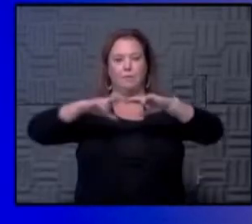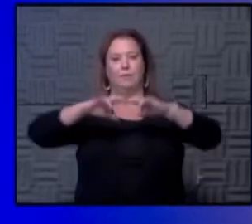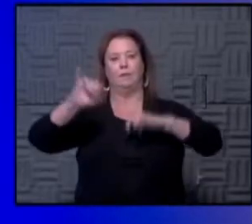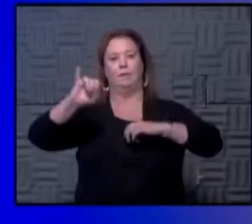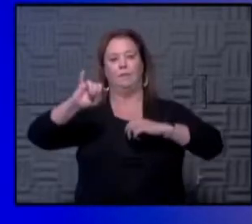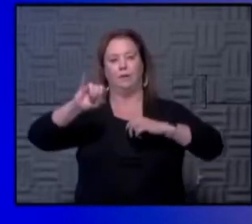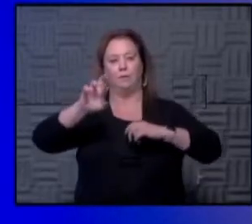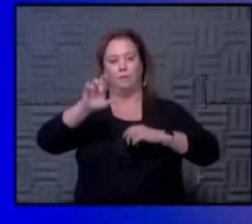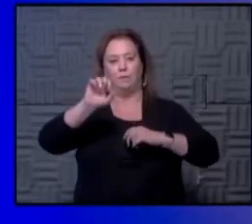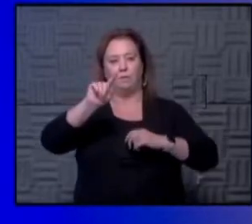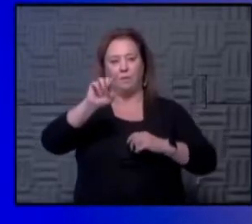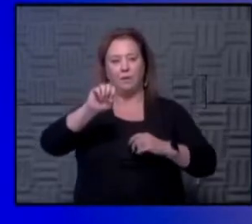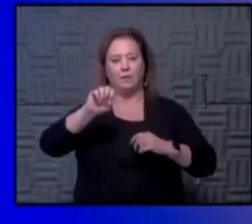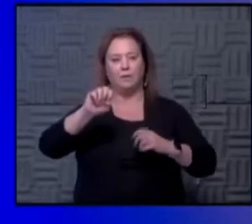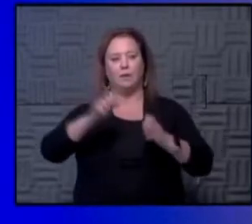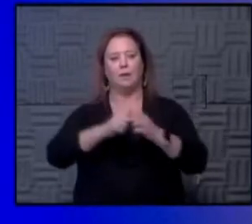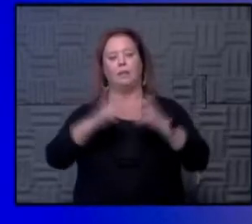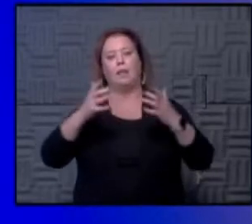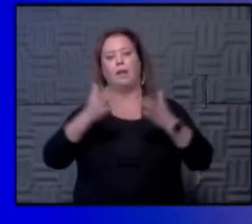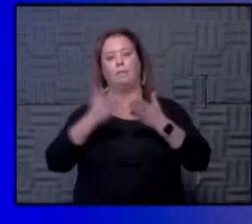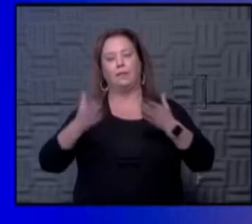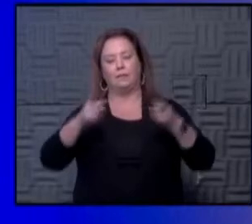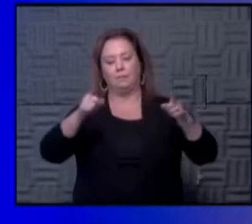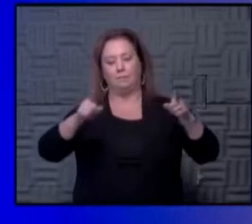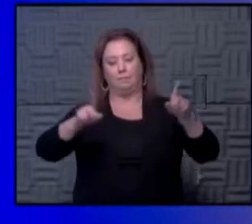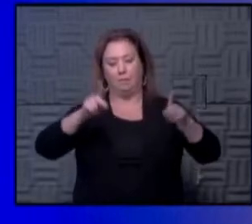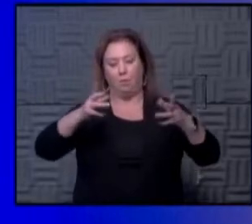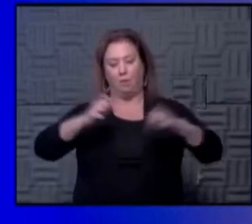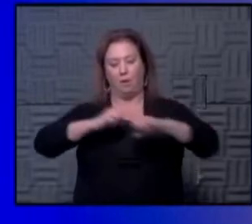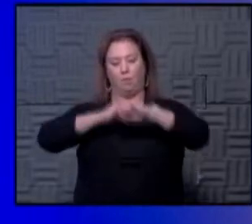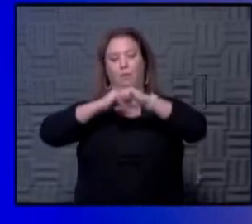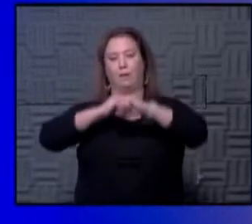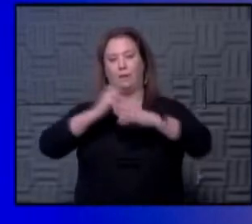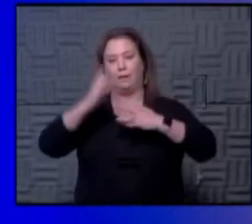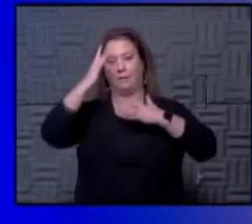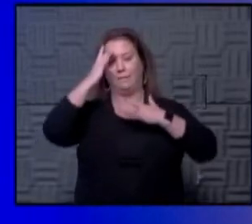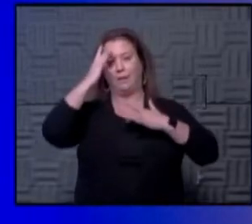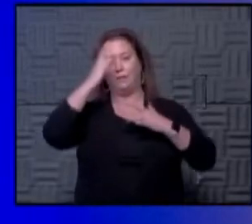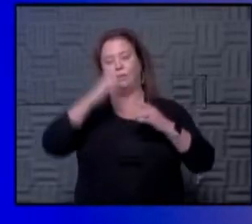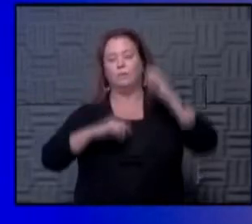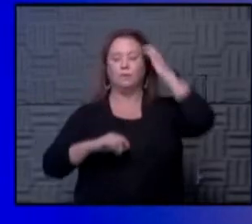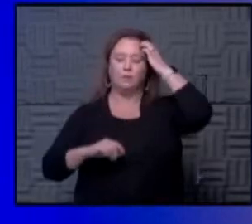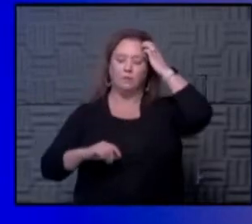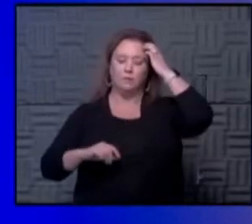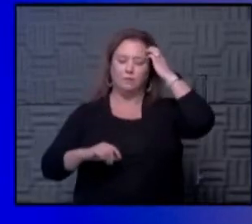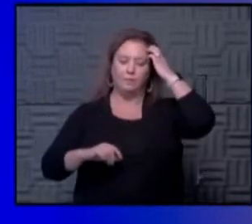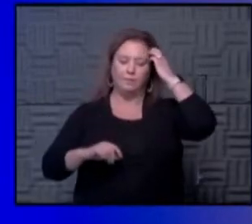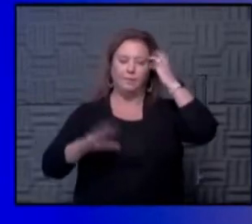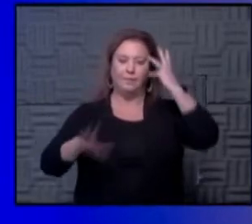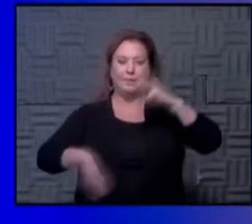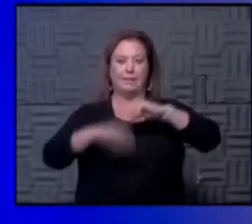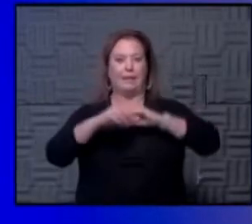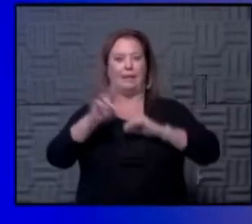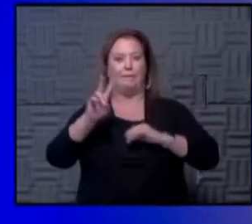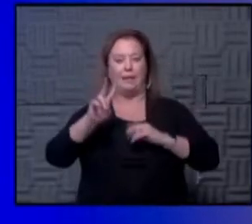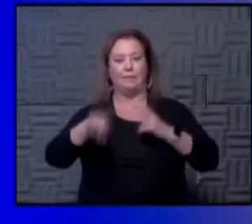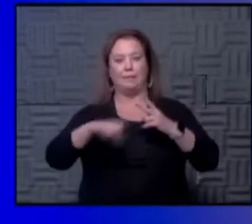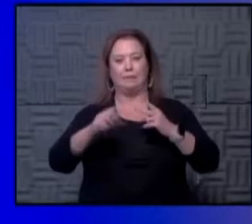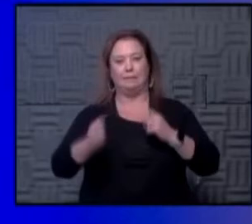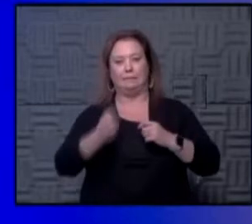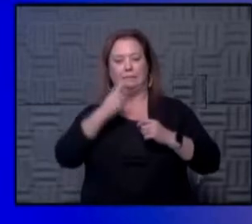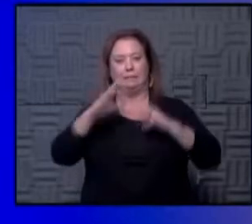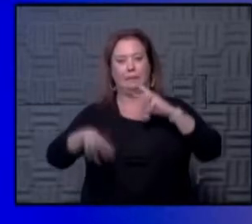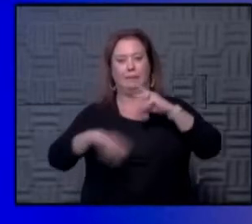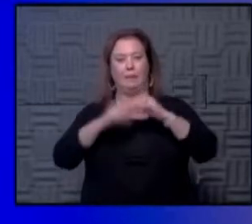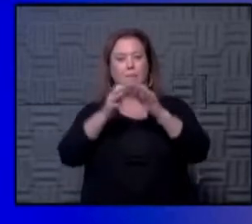infection rates. There's a lot of things that people want to do to protect against infection, taking supplements, taking vitamins. The most